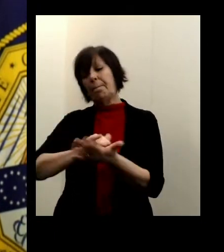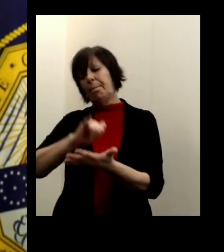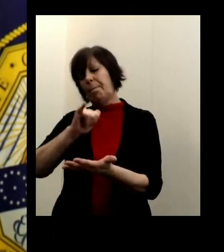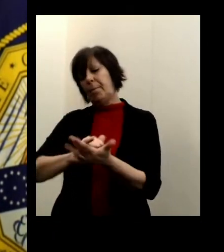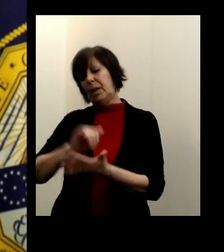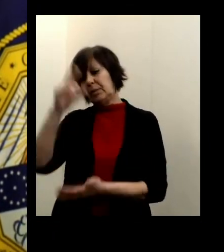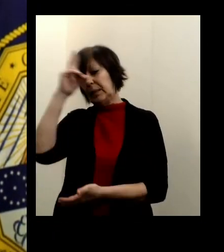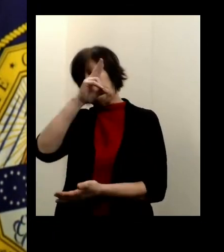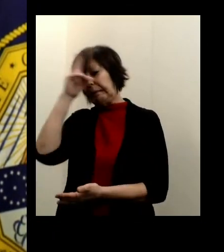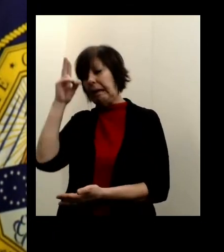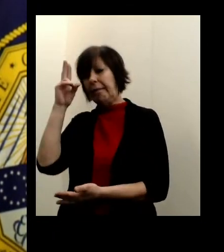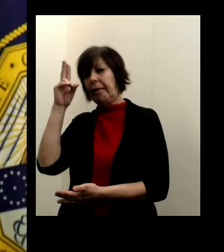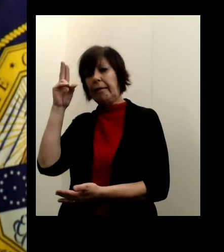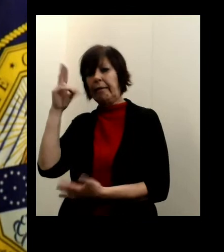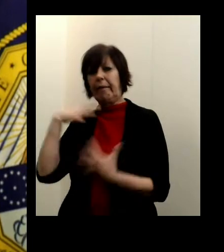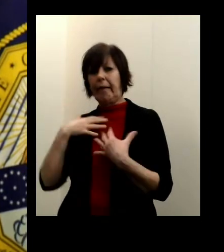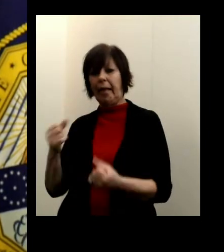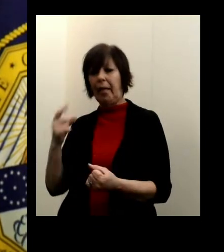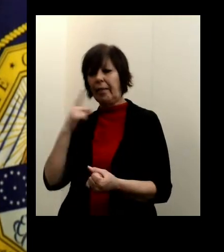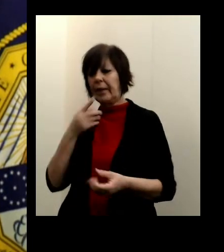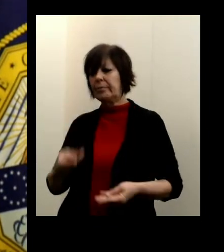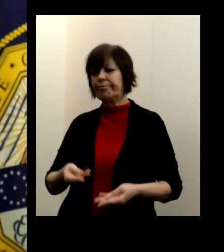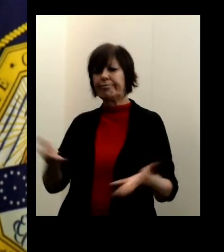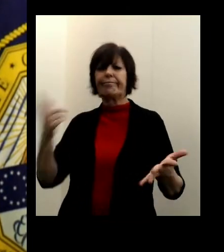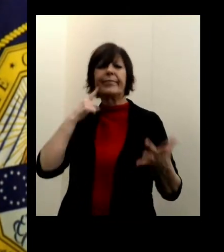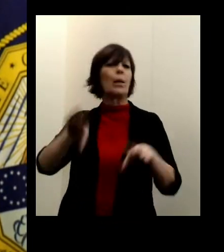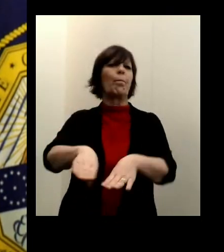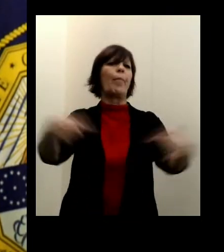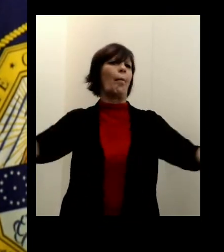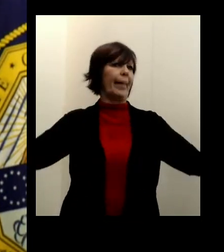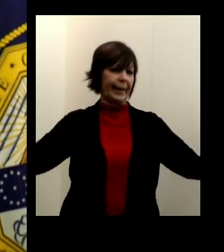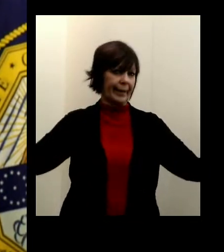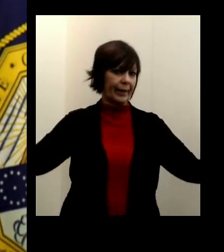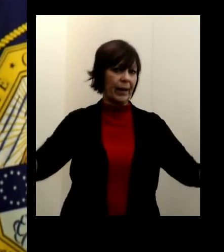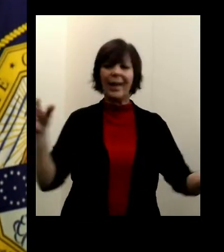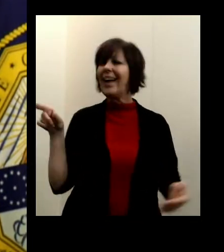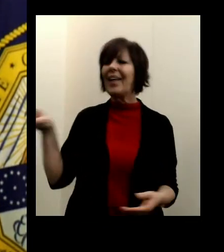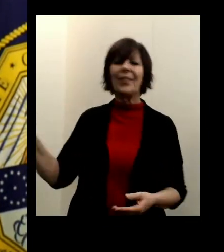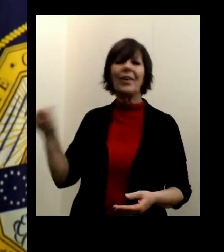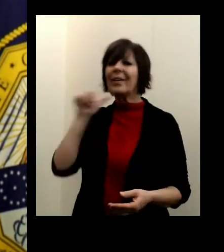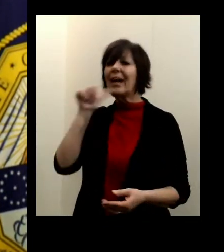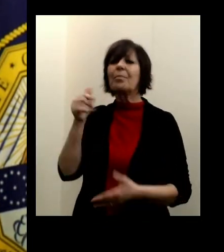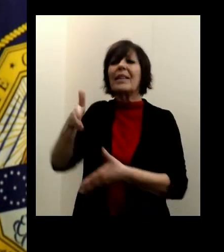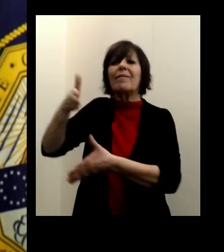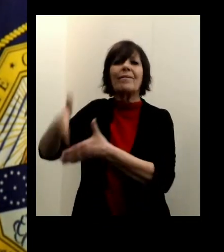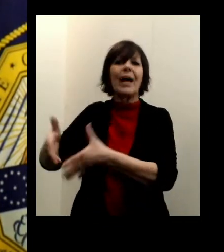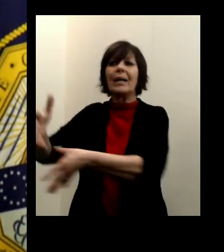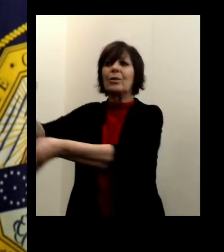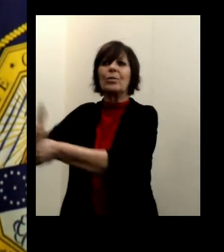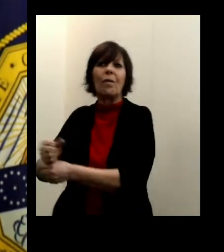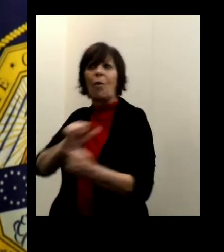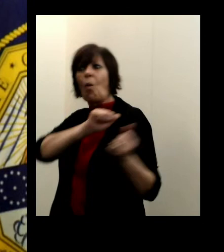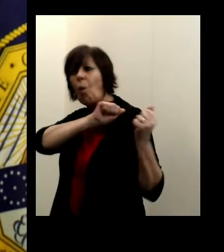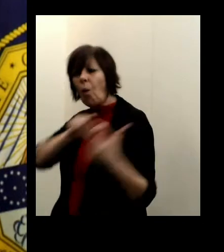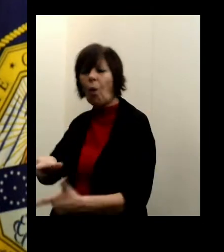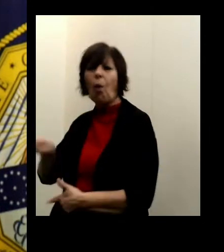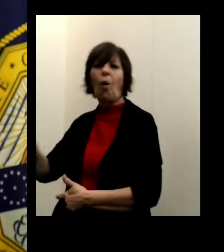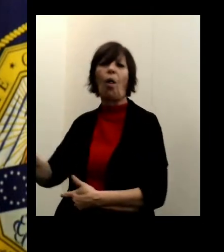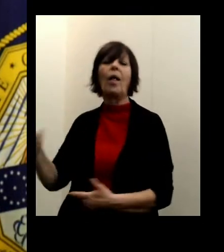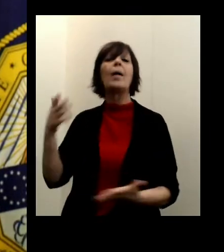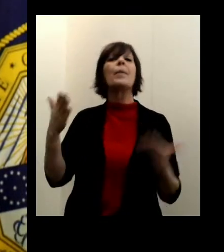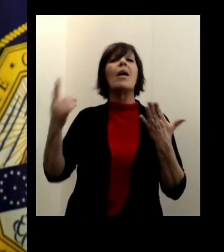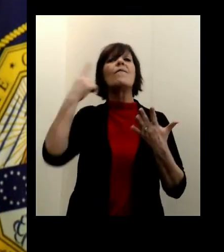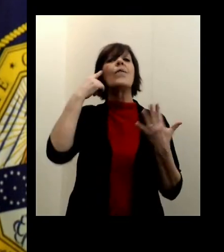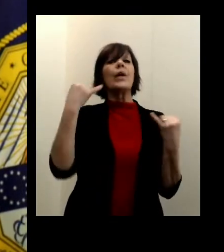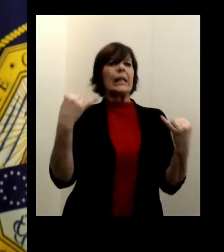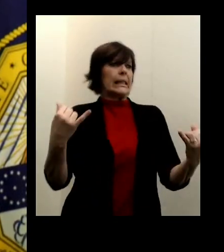can administer the doses for the general public, nor do we believe that they're going to be the final recipient for all these doses. They may be